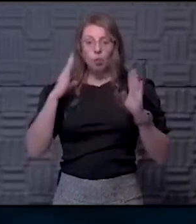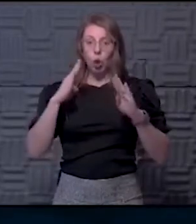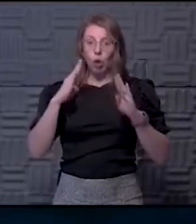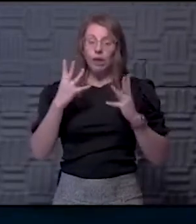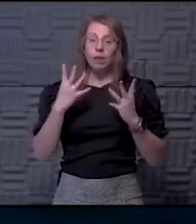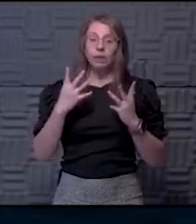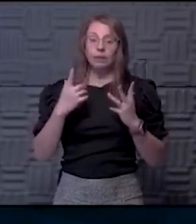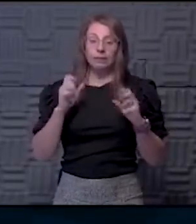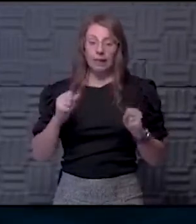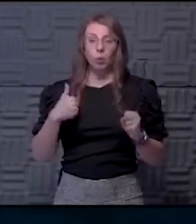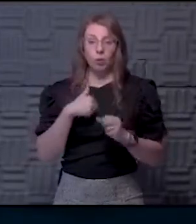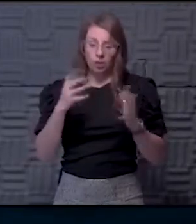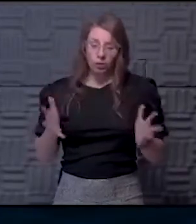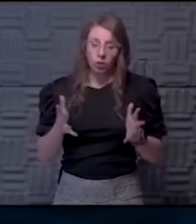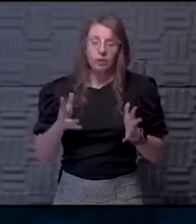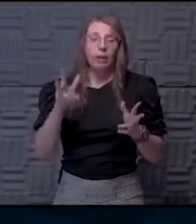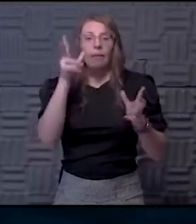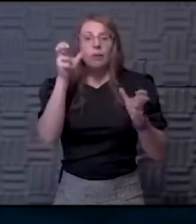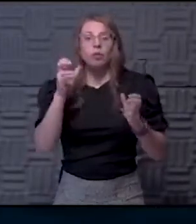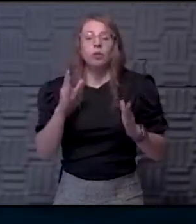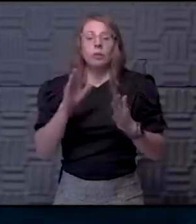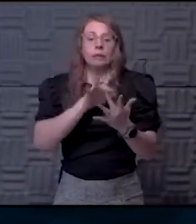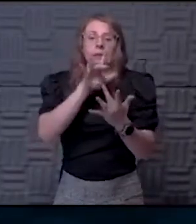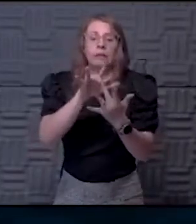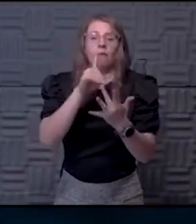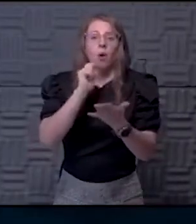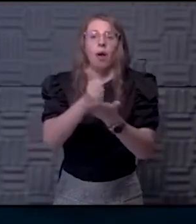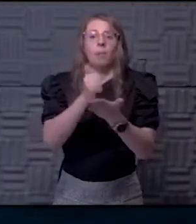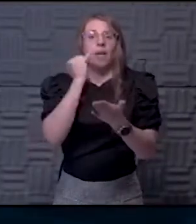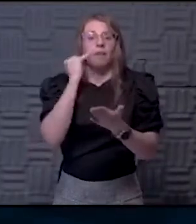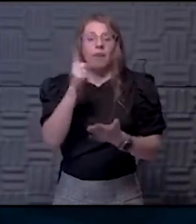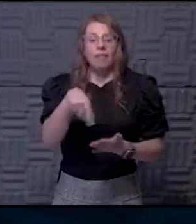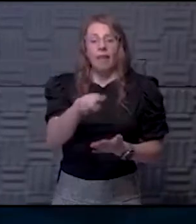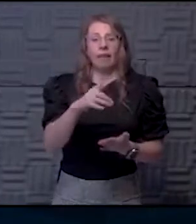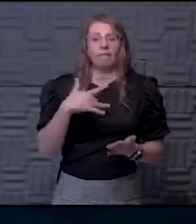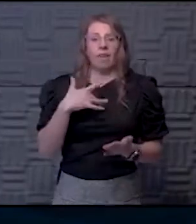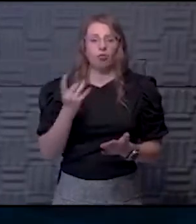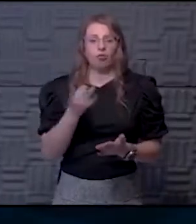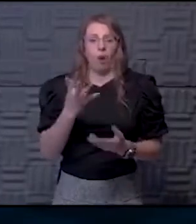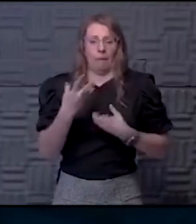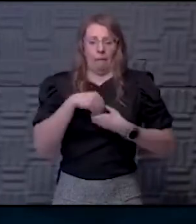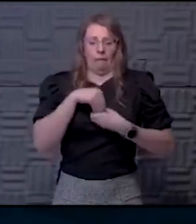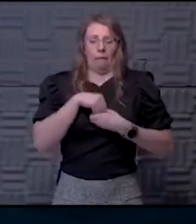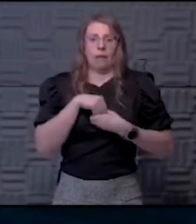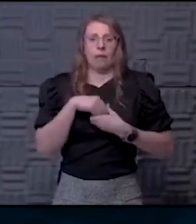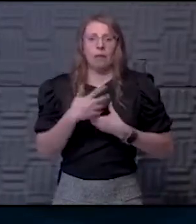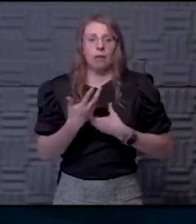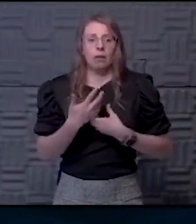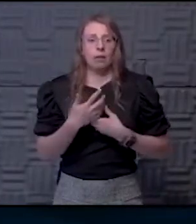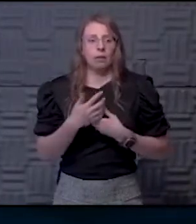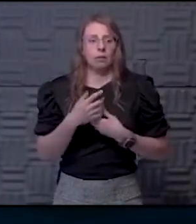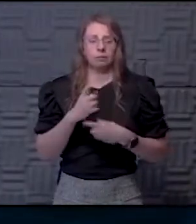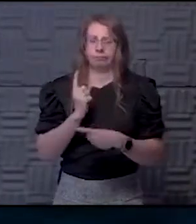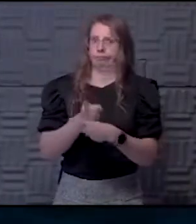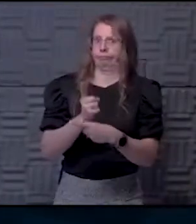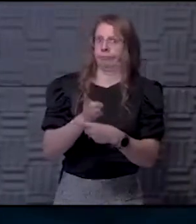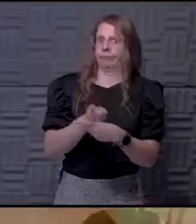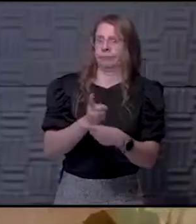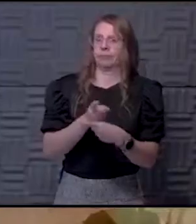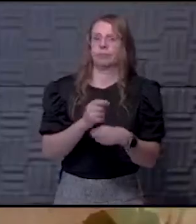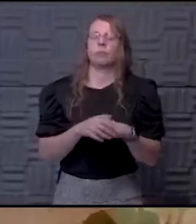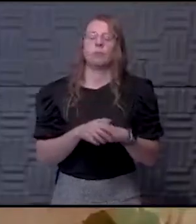we encourage listeners to reach out for help if people are feeling traumatized? Oh, absolutely.